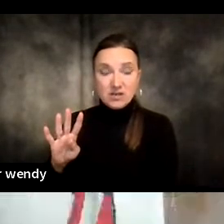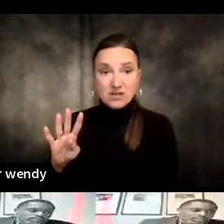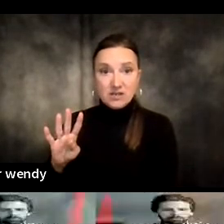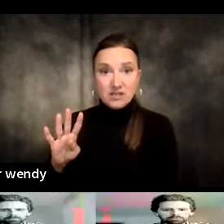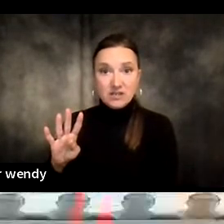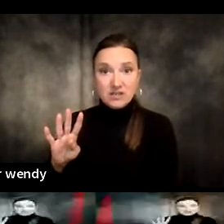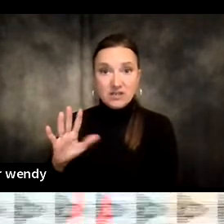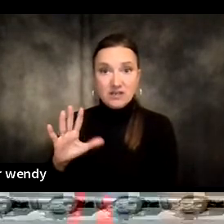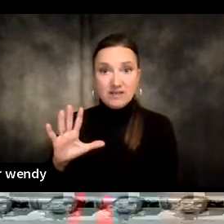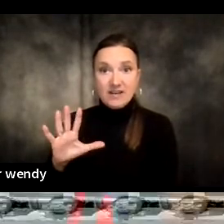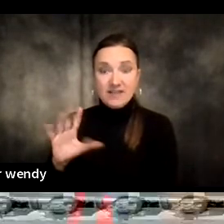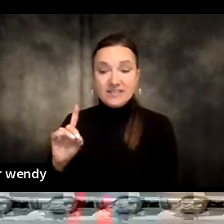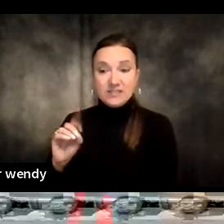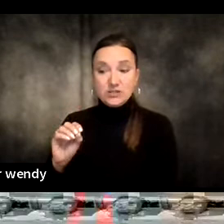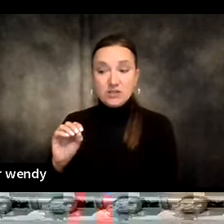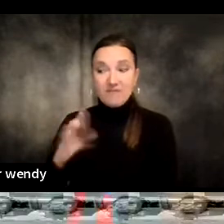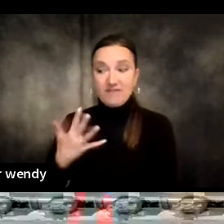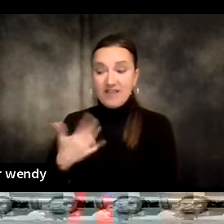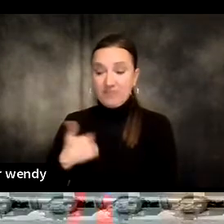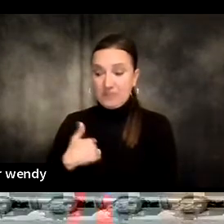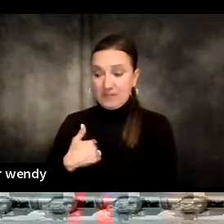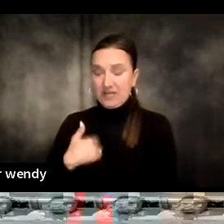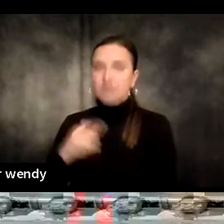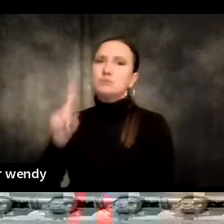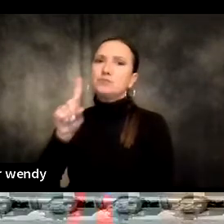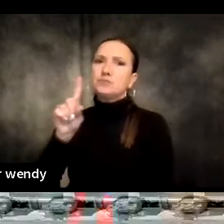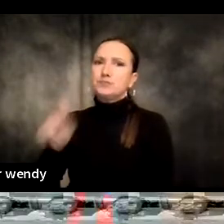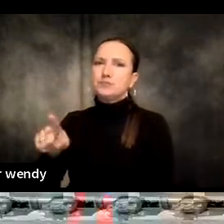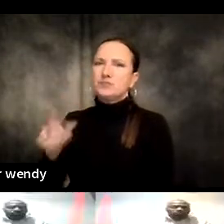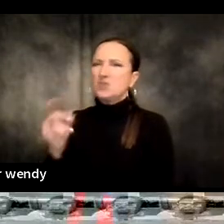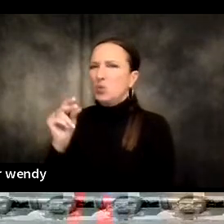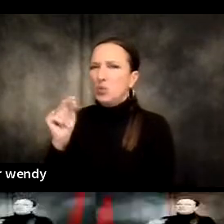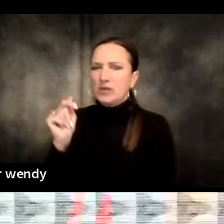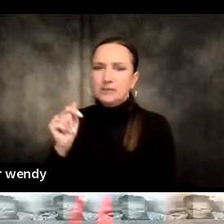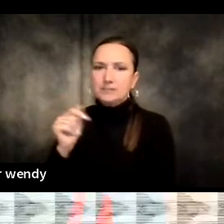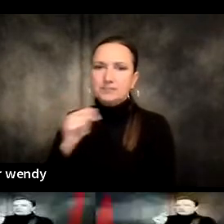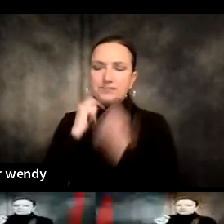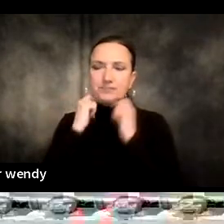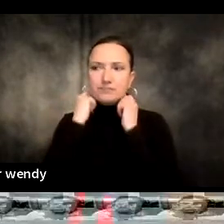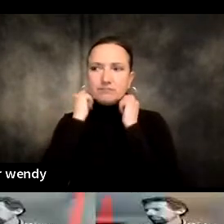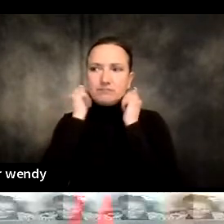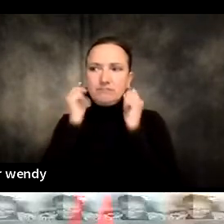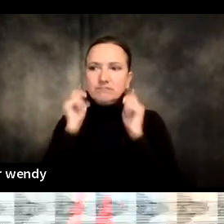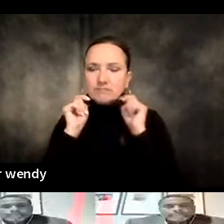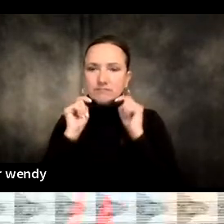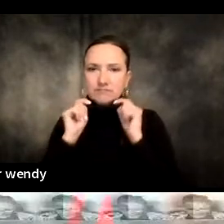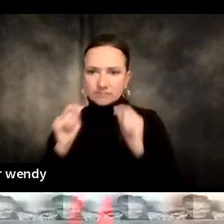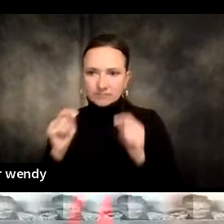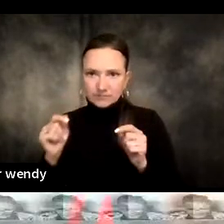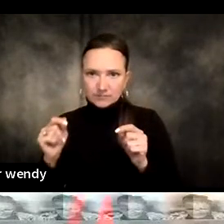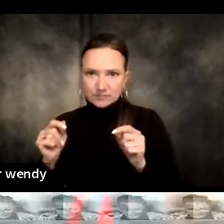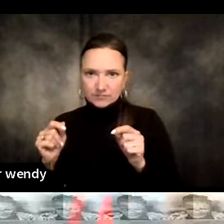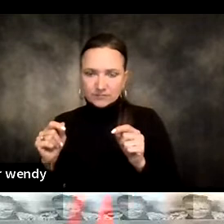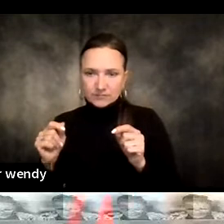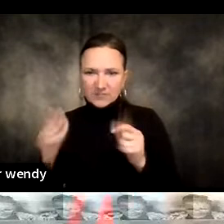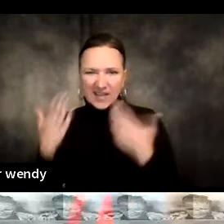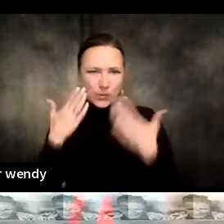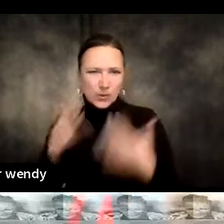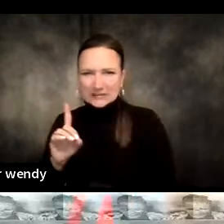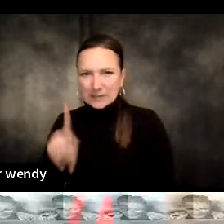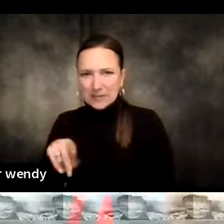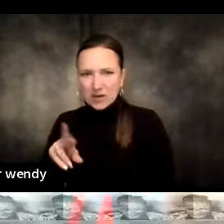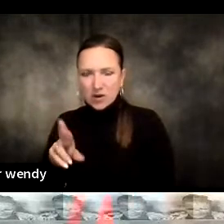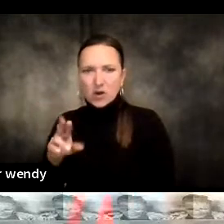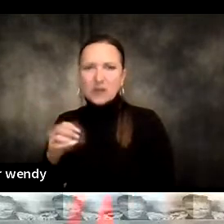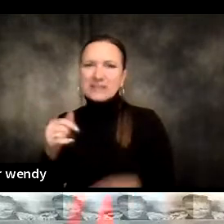Okay, I'm 5D05. Director Hunter, just a quick question. I don't know if you can answer this question since you were director of DPR. Is there a